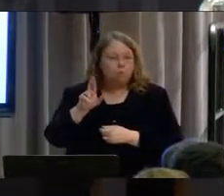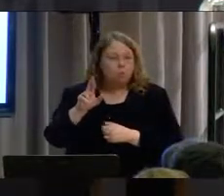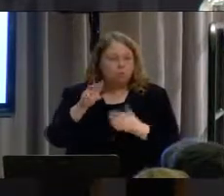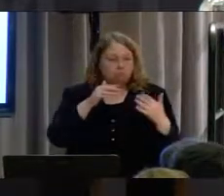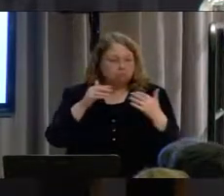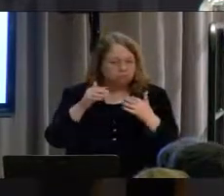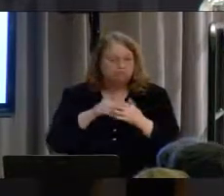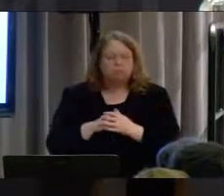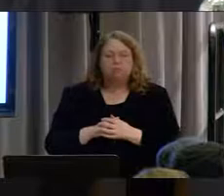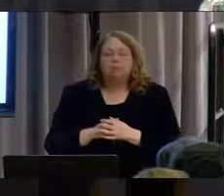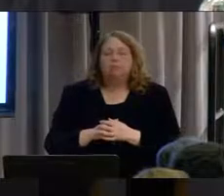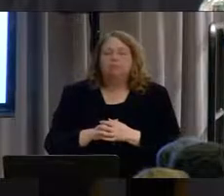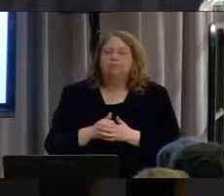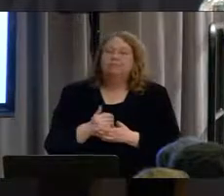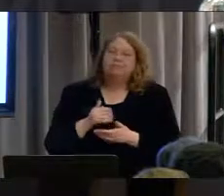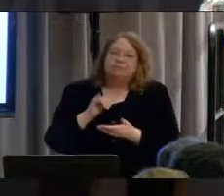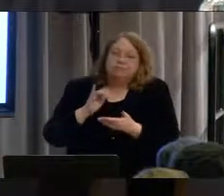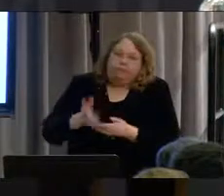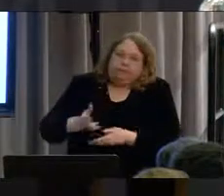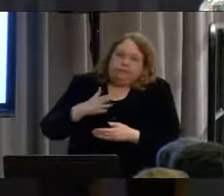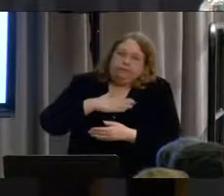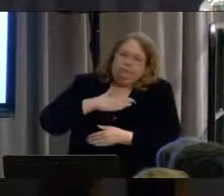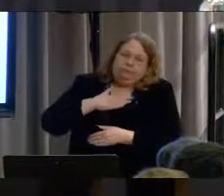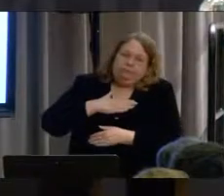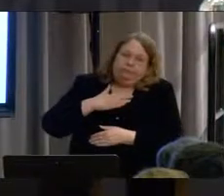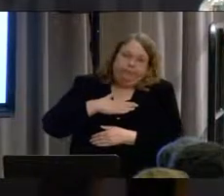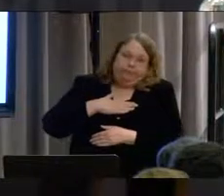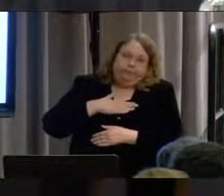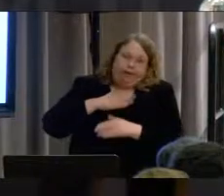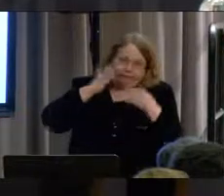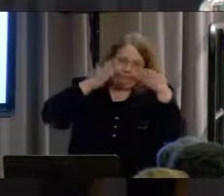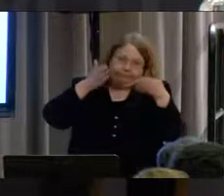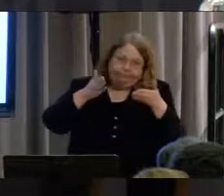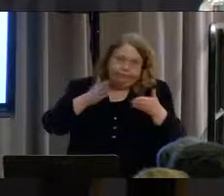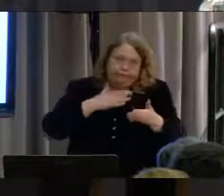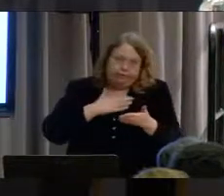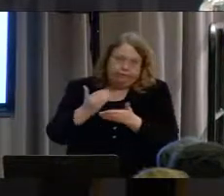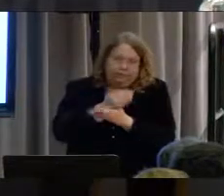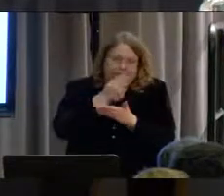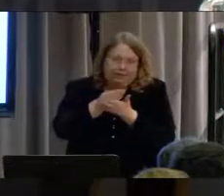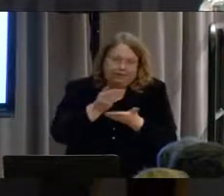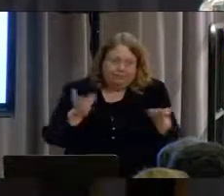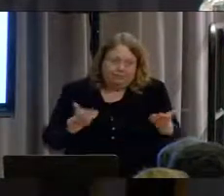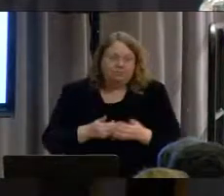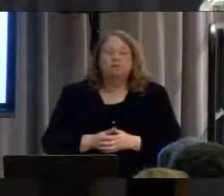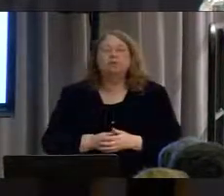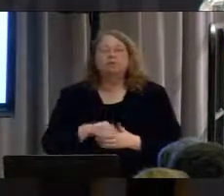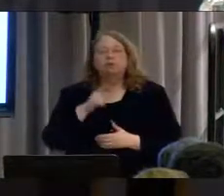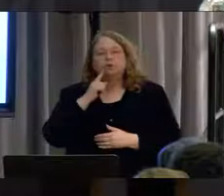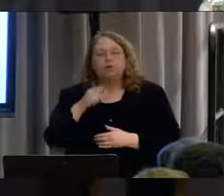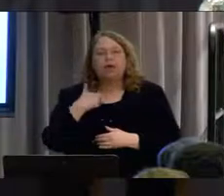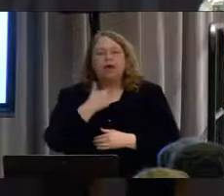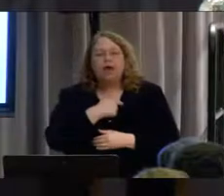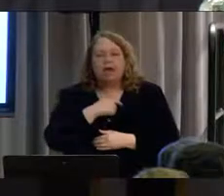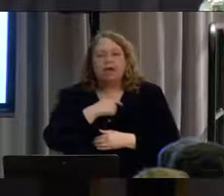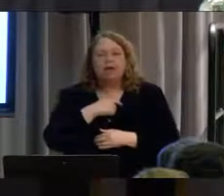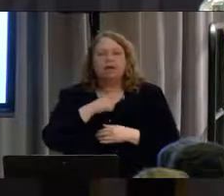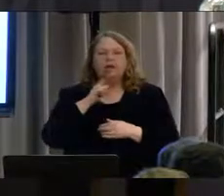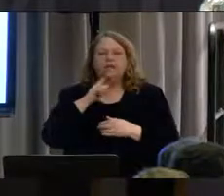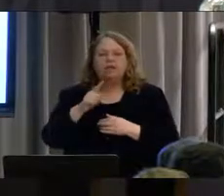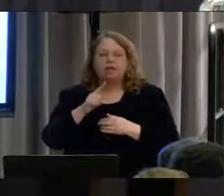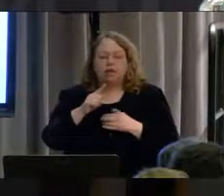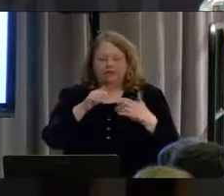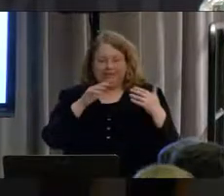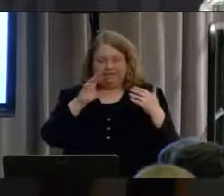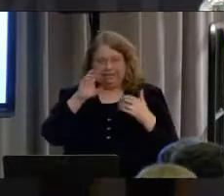for a living, they asked if we would have the first session in the nation on the sesquicentennial of the Civil War.